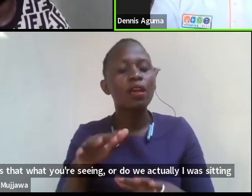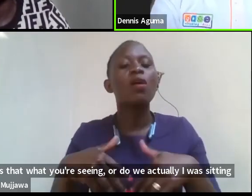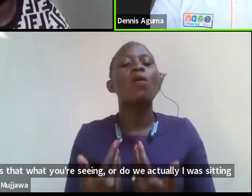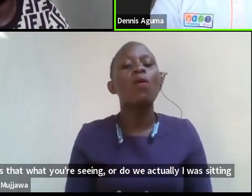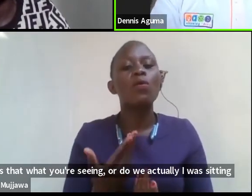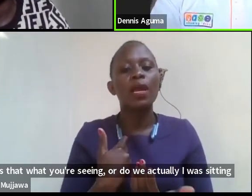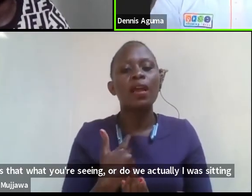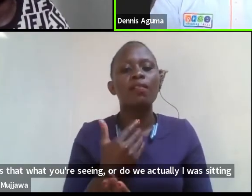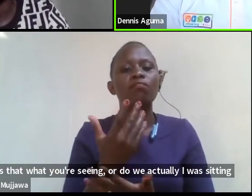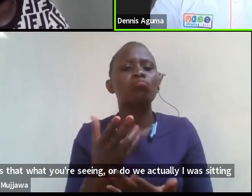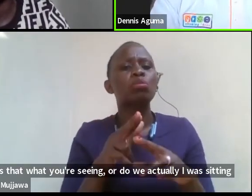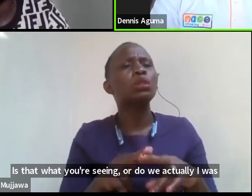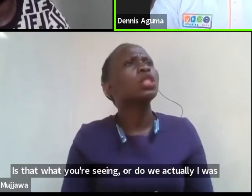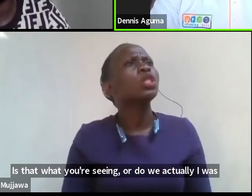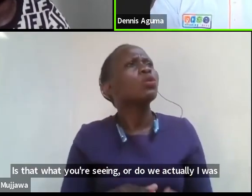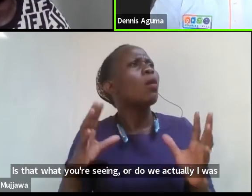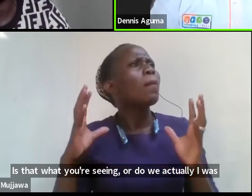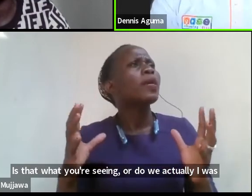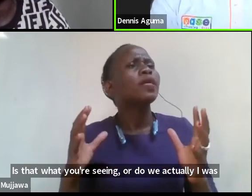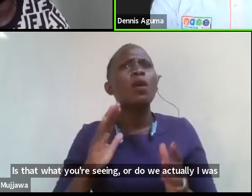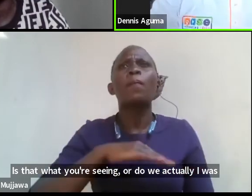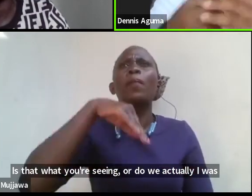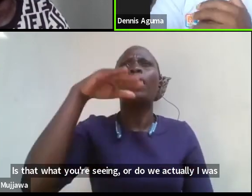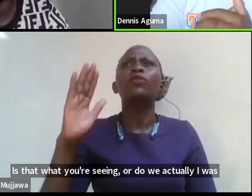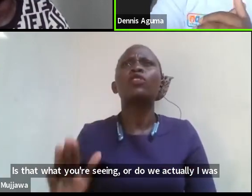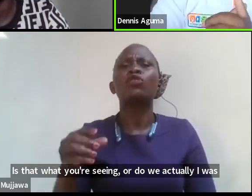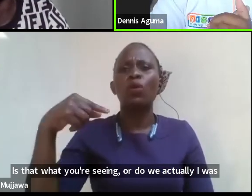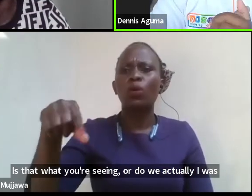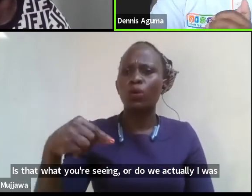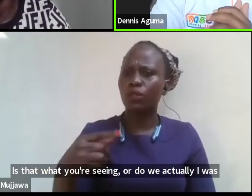huge mountains of gold somewhere that I'm not aware of?